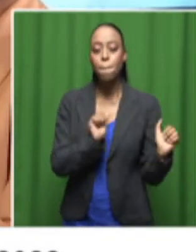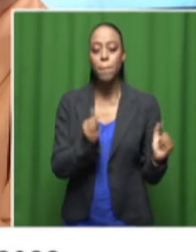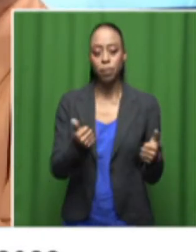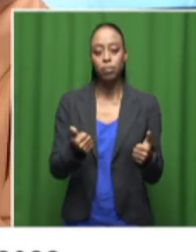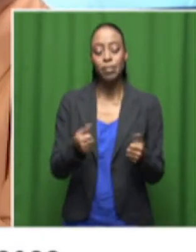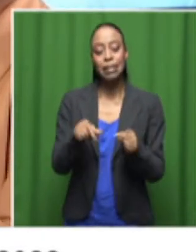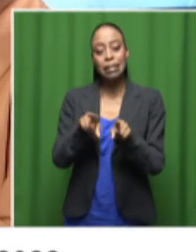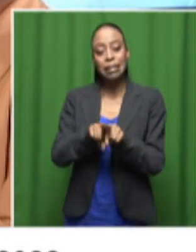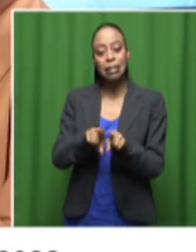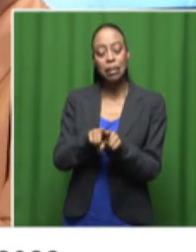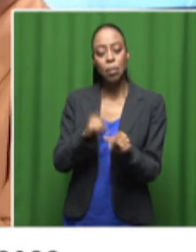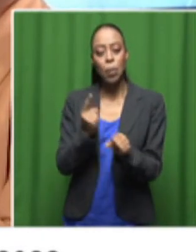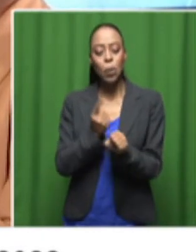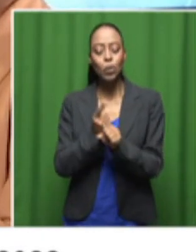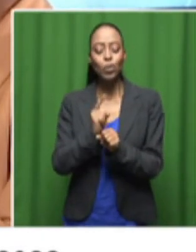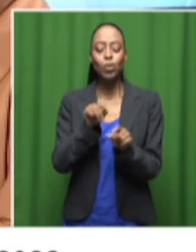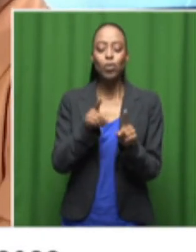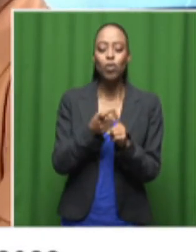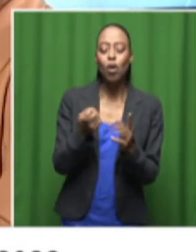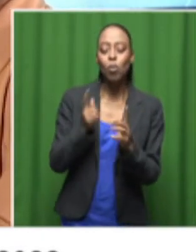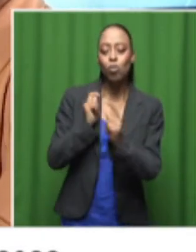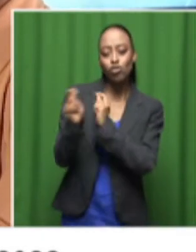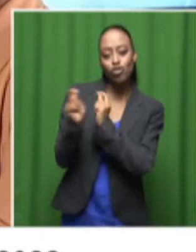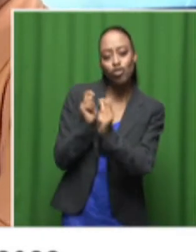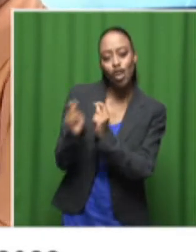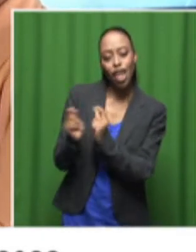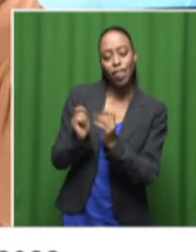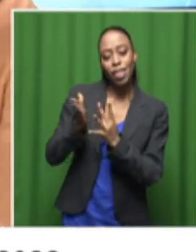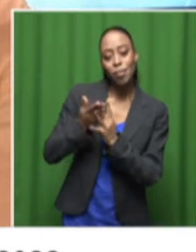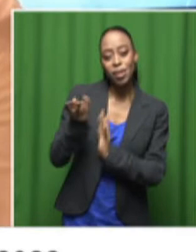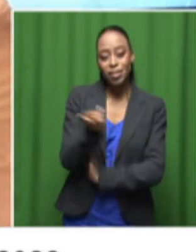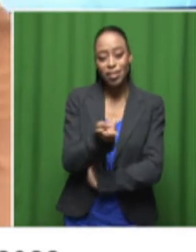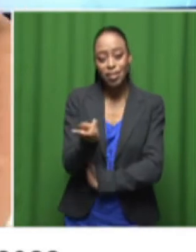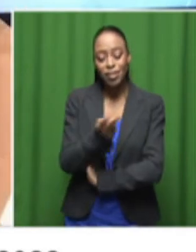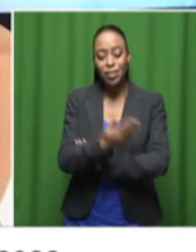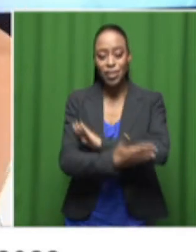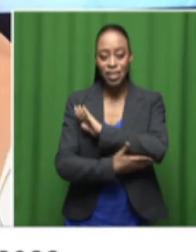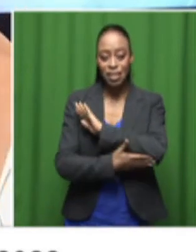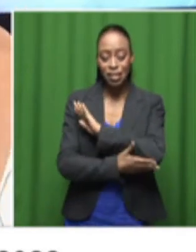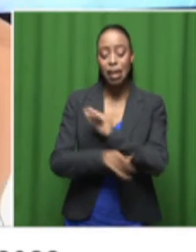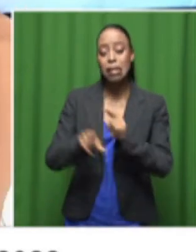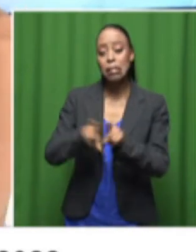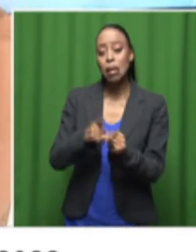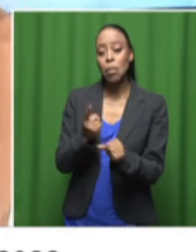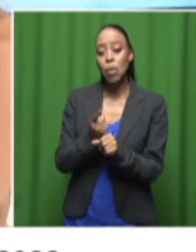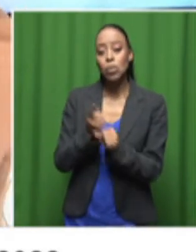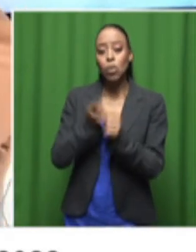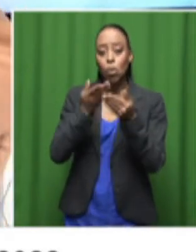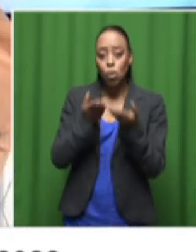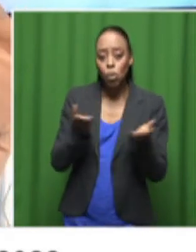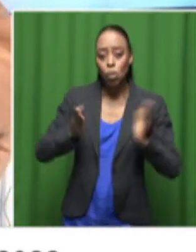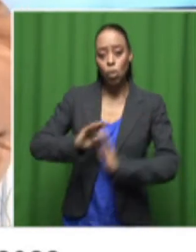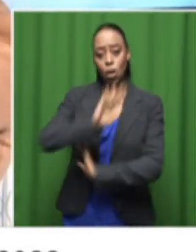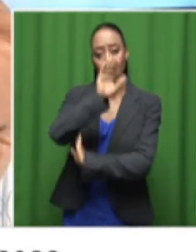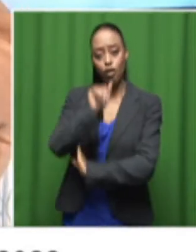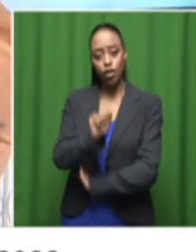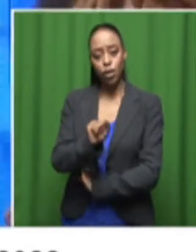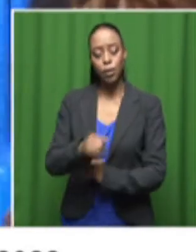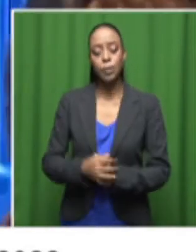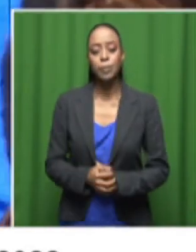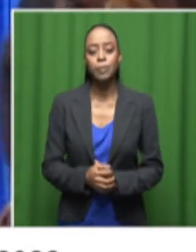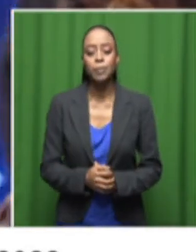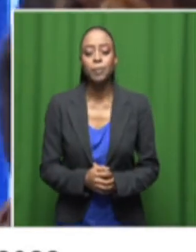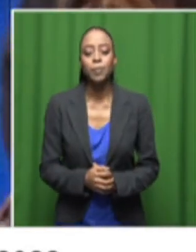it comes from the point of trade between the two countries and also across the continent.